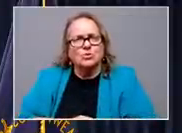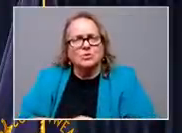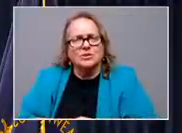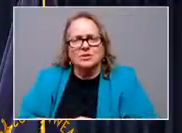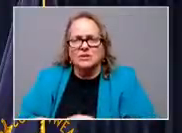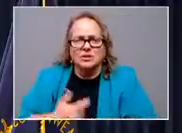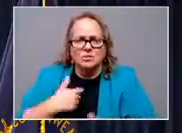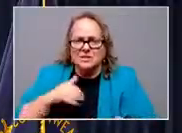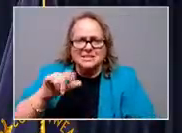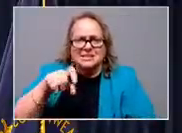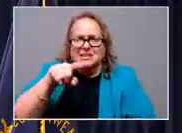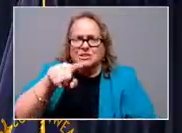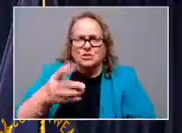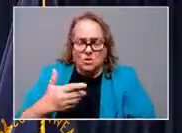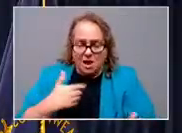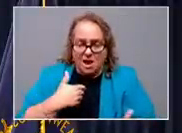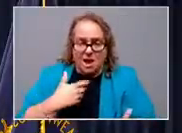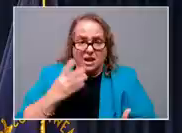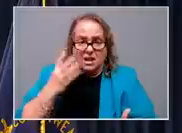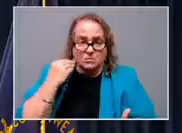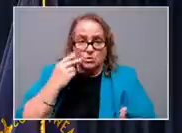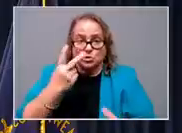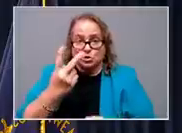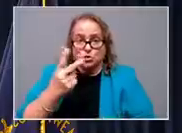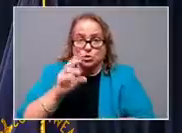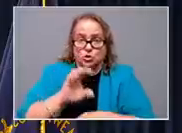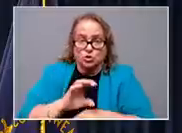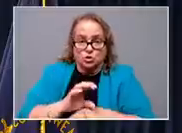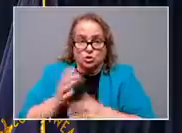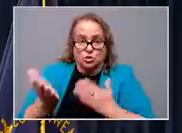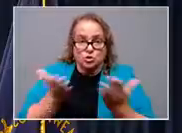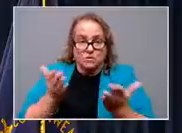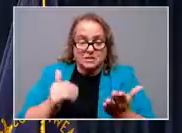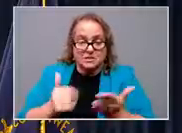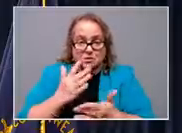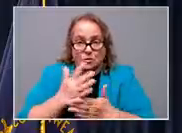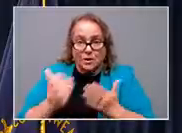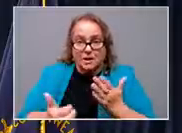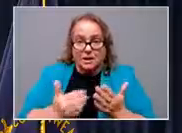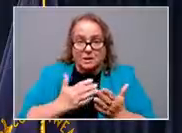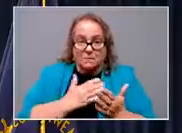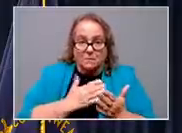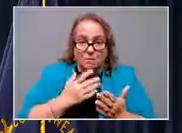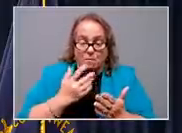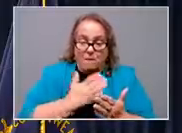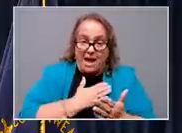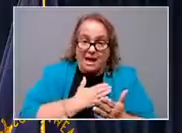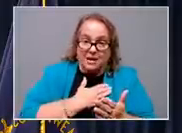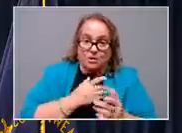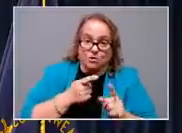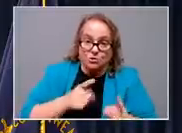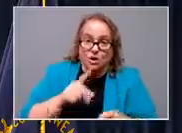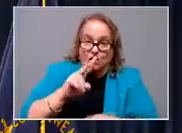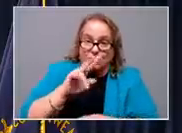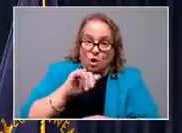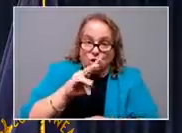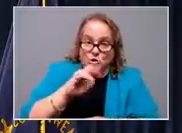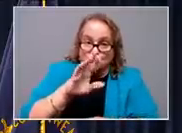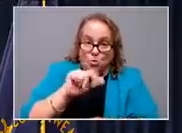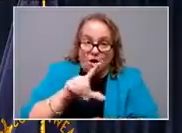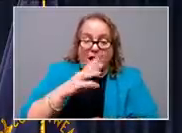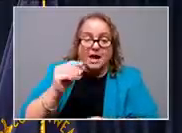I got to experience 2 church services this weekend, mine virtually, and then got to go to an amazing